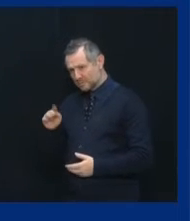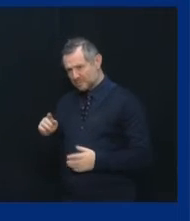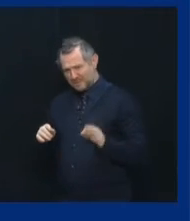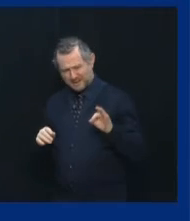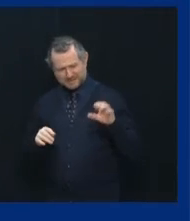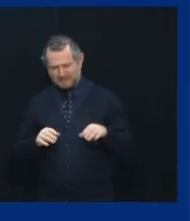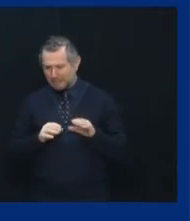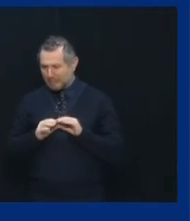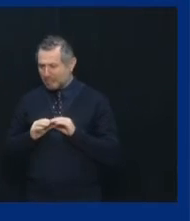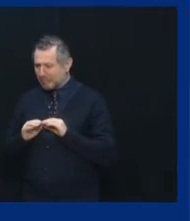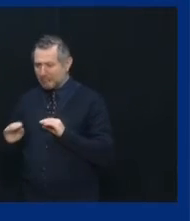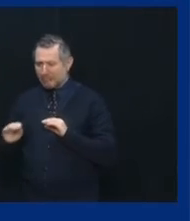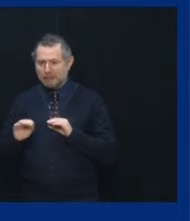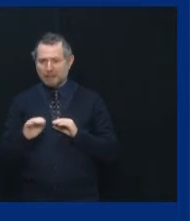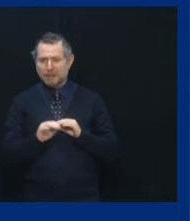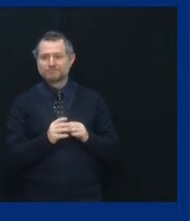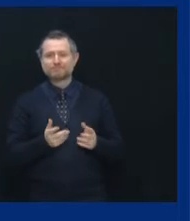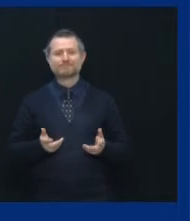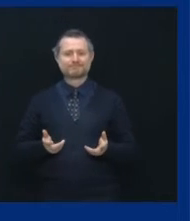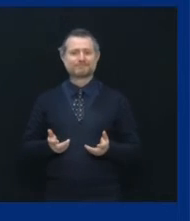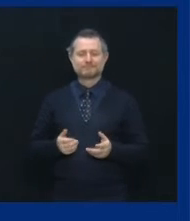healthcare workers and nursing home workers.